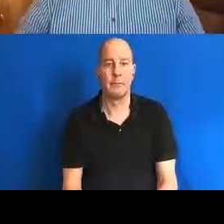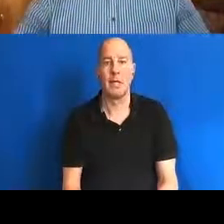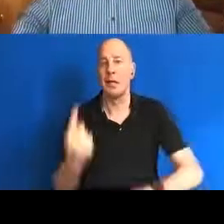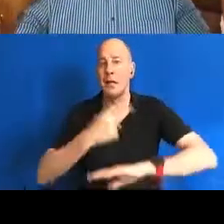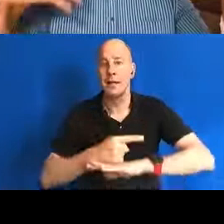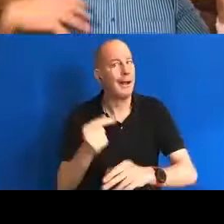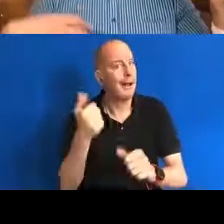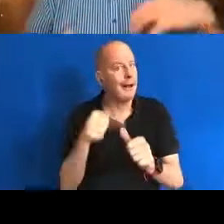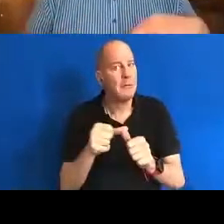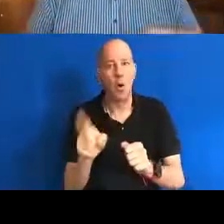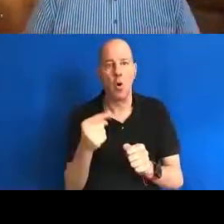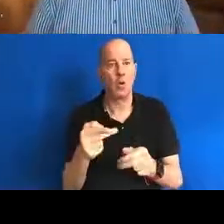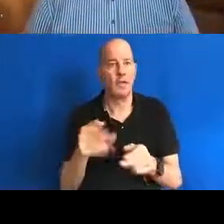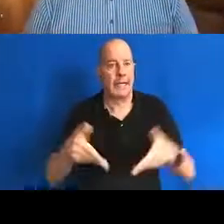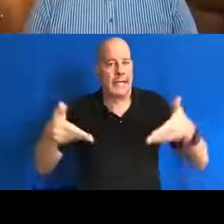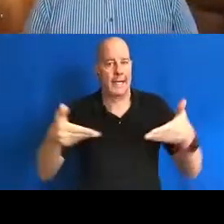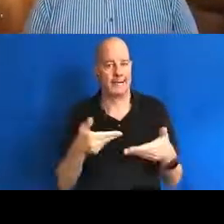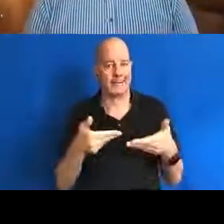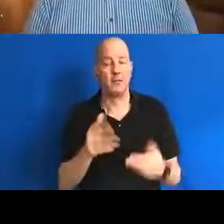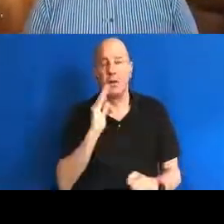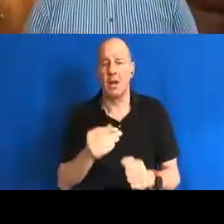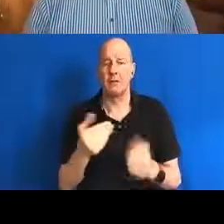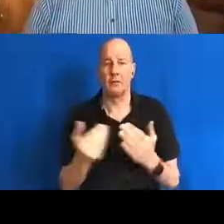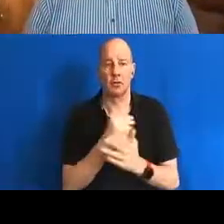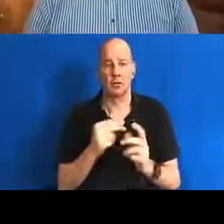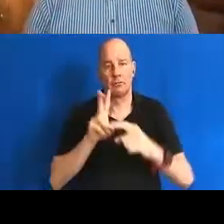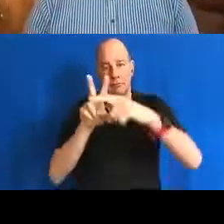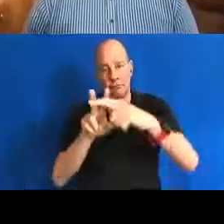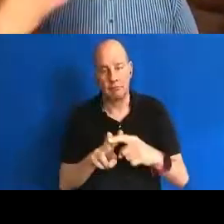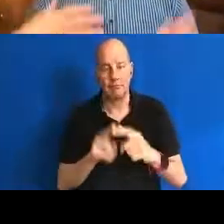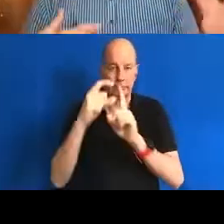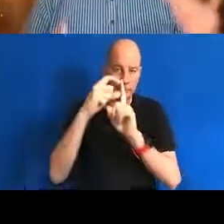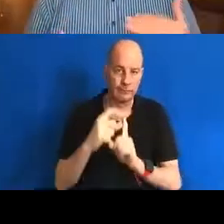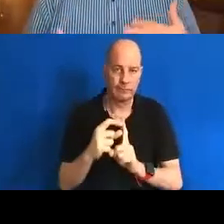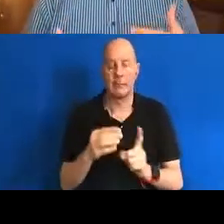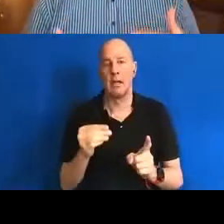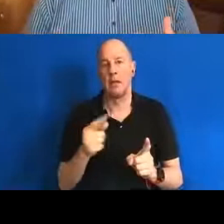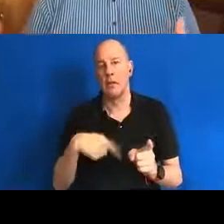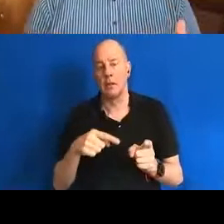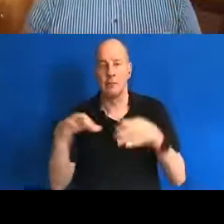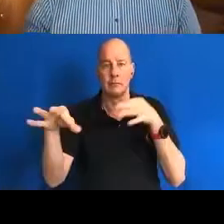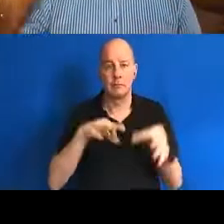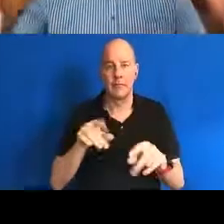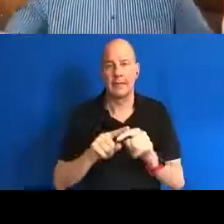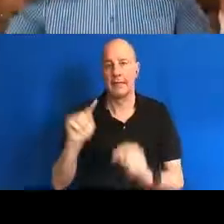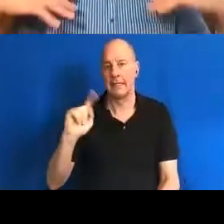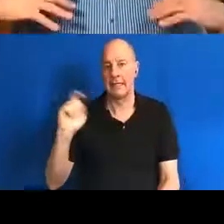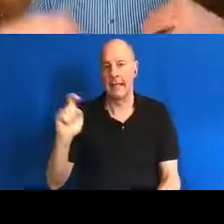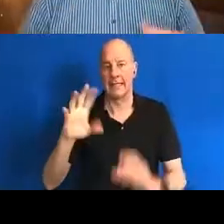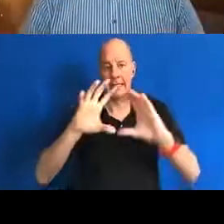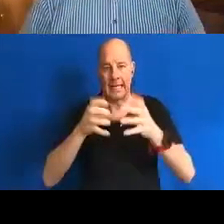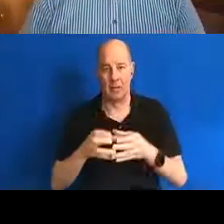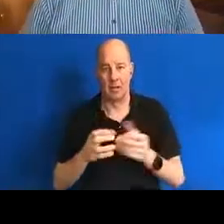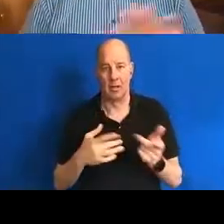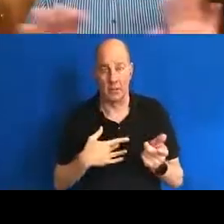introduction. So as we're using terminology, as we are going through the different tax categories, it might feel like a lot